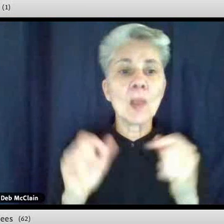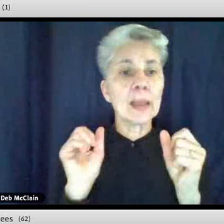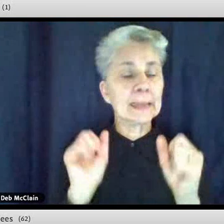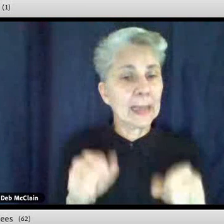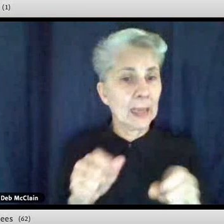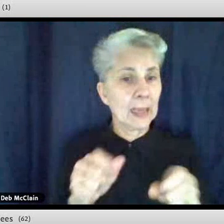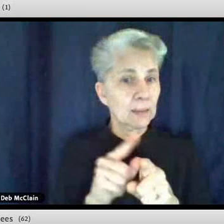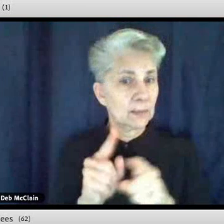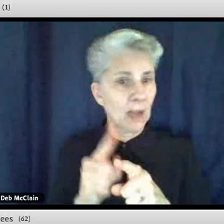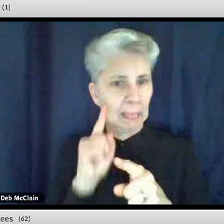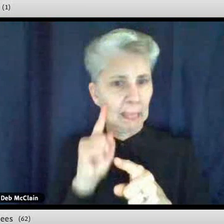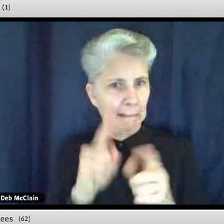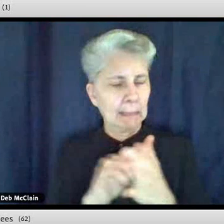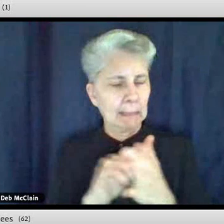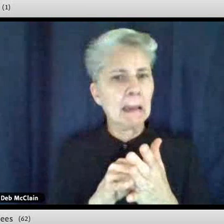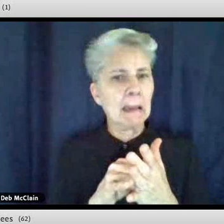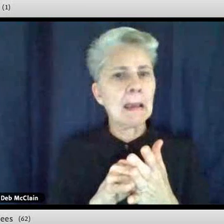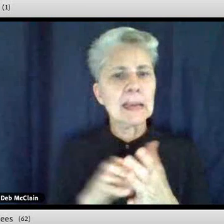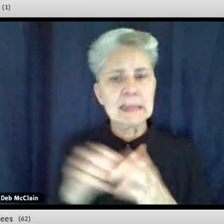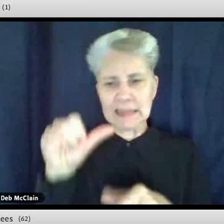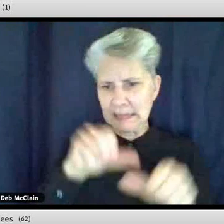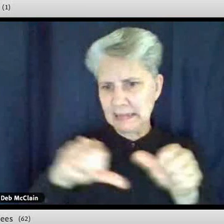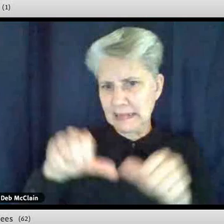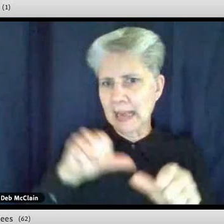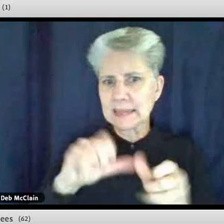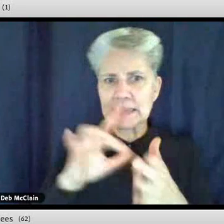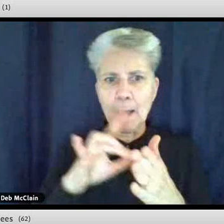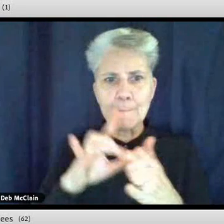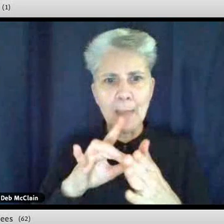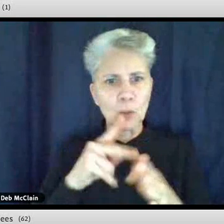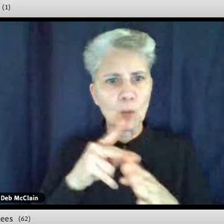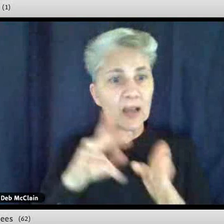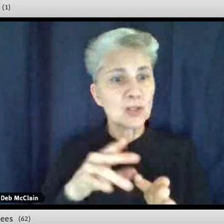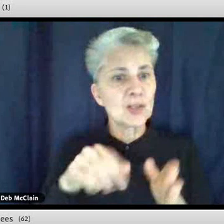that can happen. You can